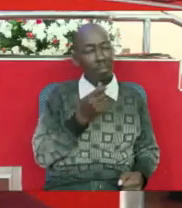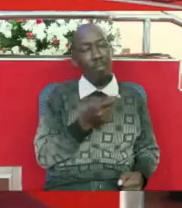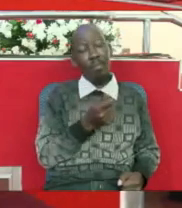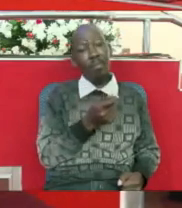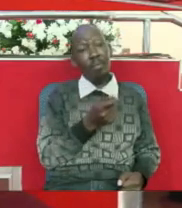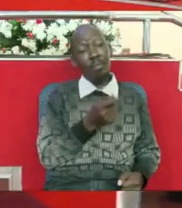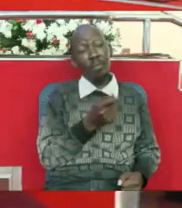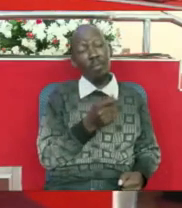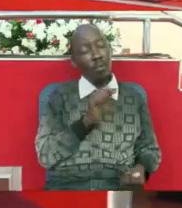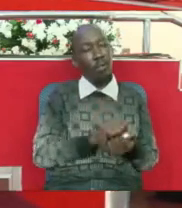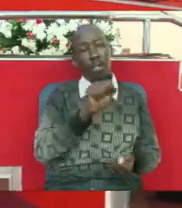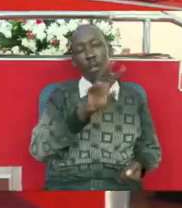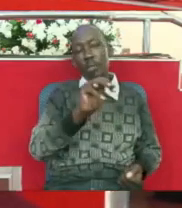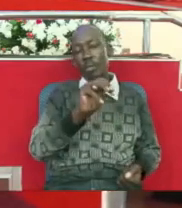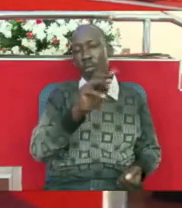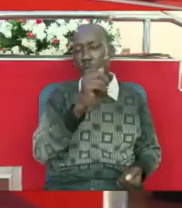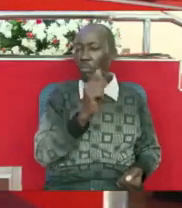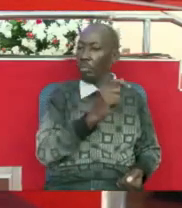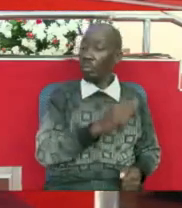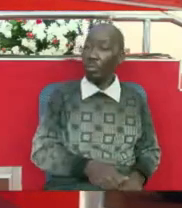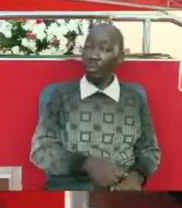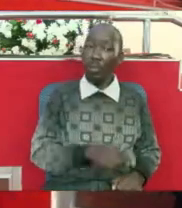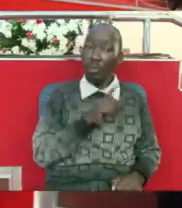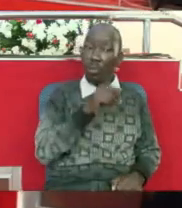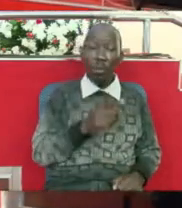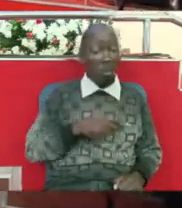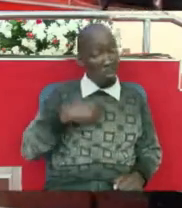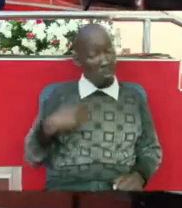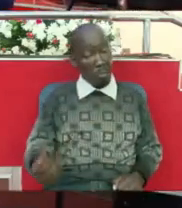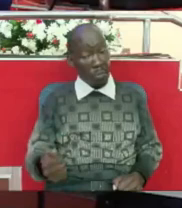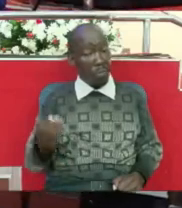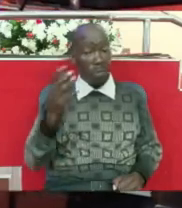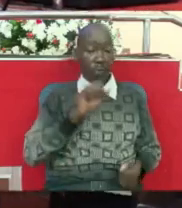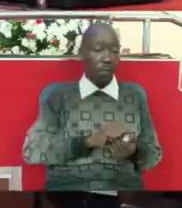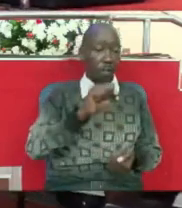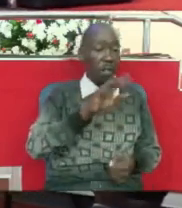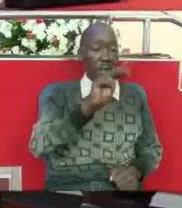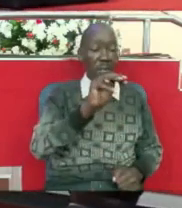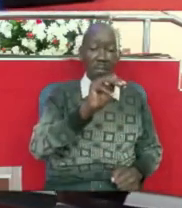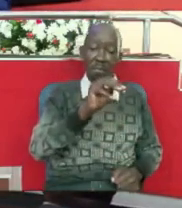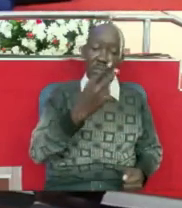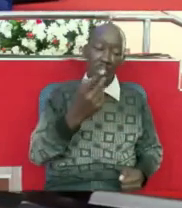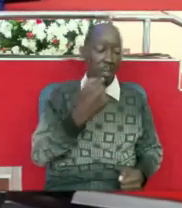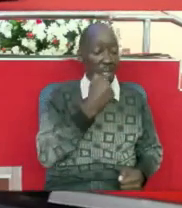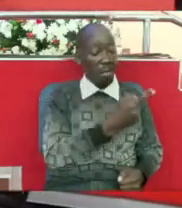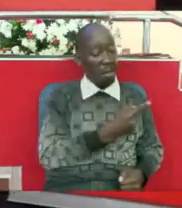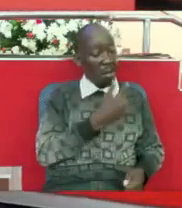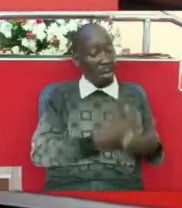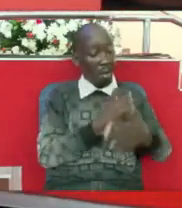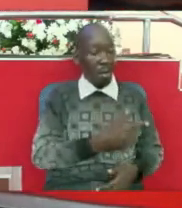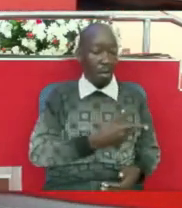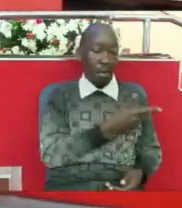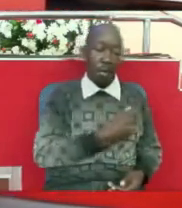Milioni 15. All right, so you've paid 15 million. Umelipa milioni 15. And you tell your neighbor, I've